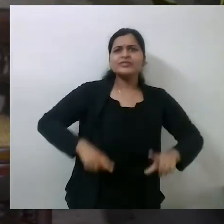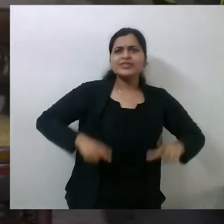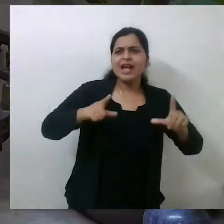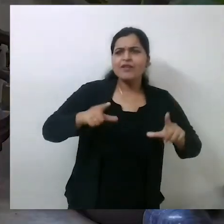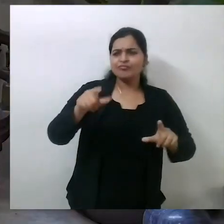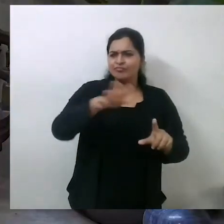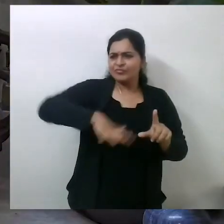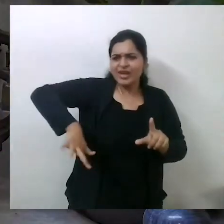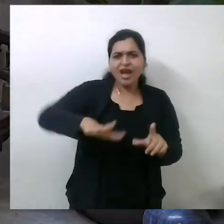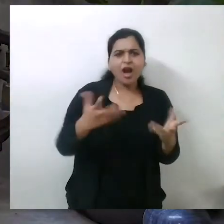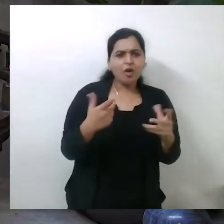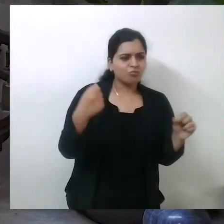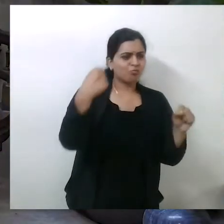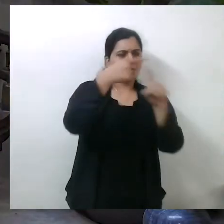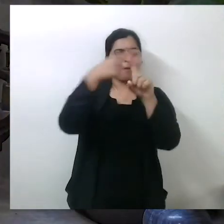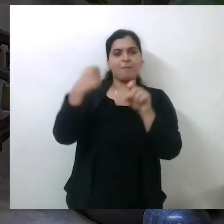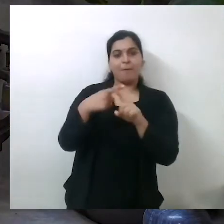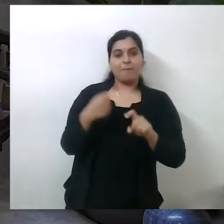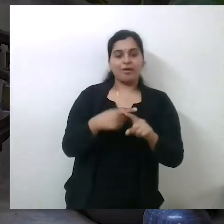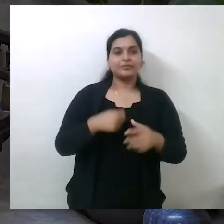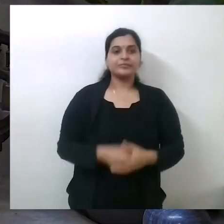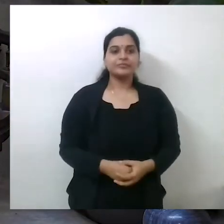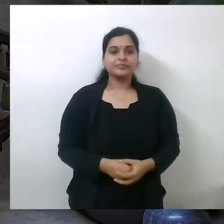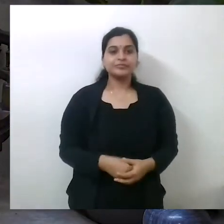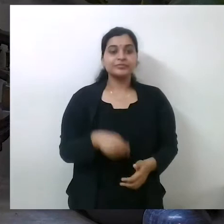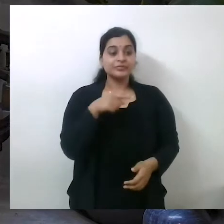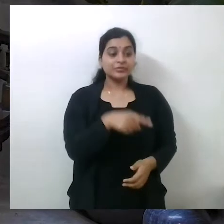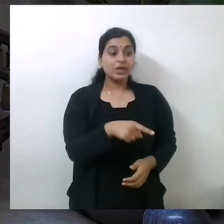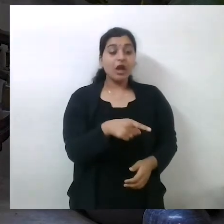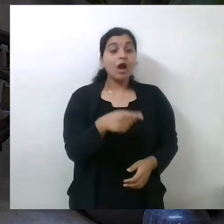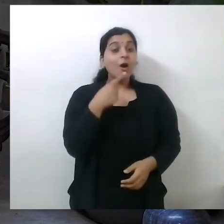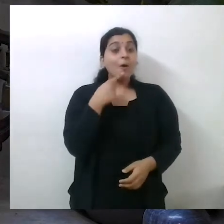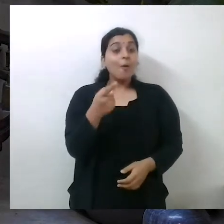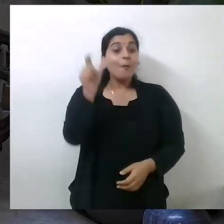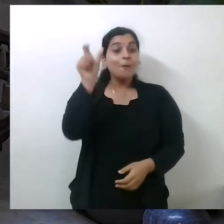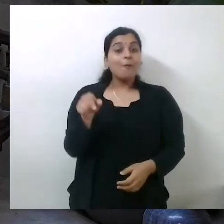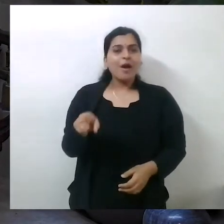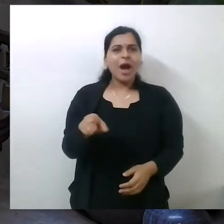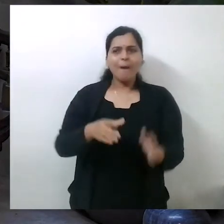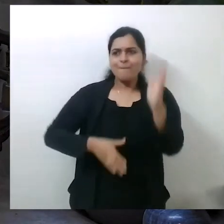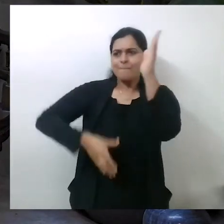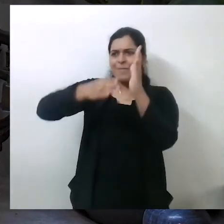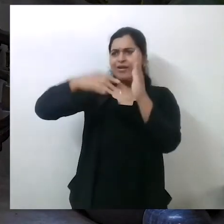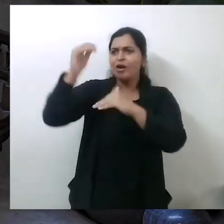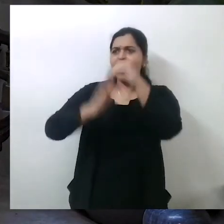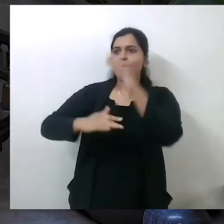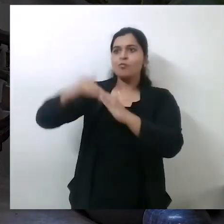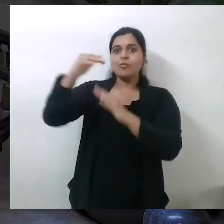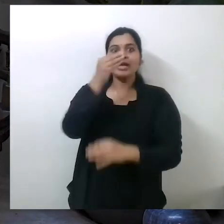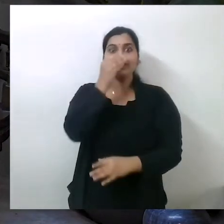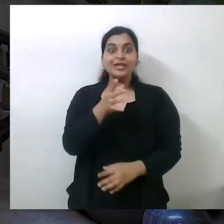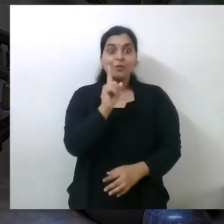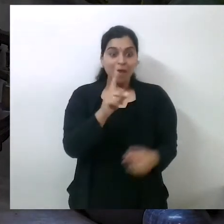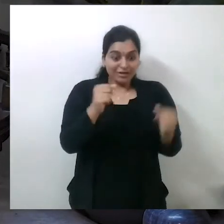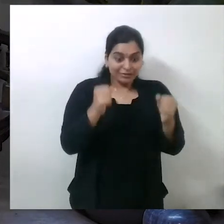said, was. Many prominent architects have designed chairs, and one has even famously said that it is more difficult to design a chair than it is to design a